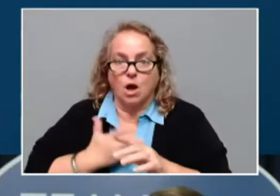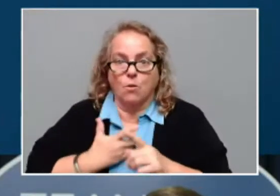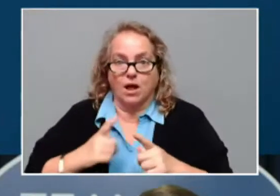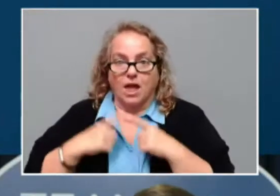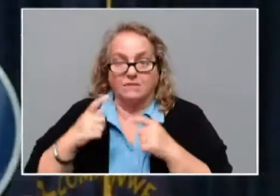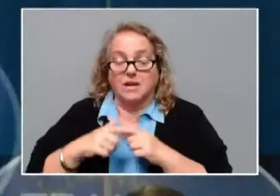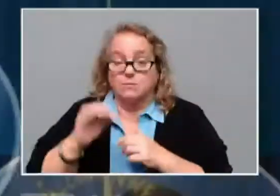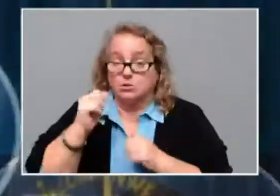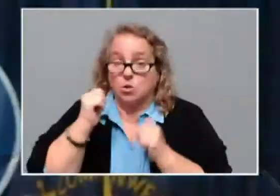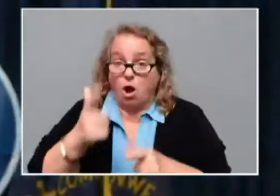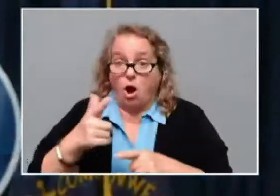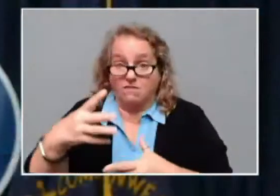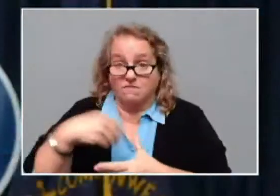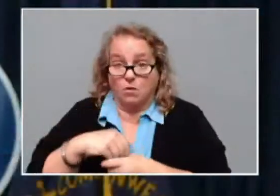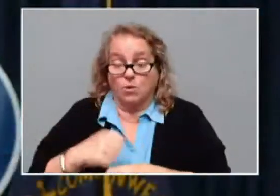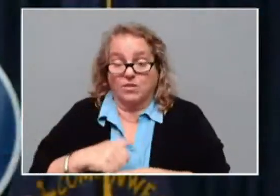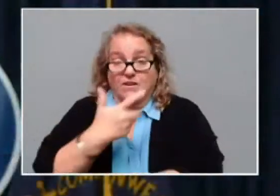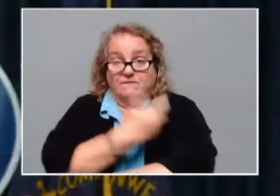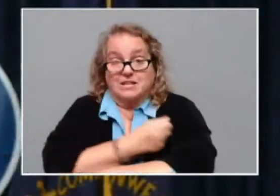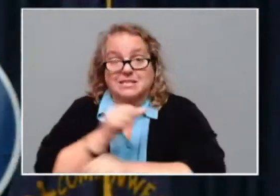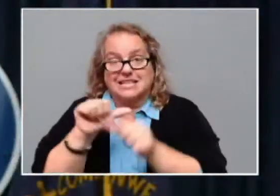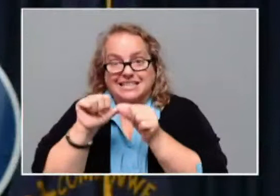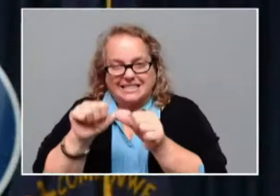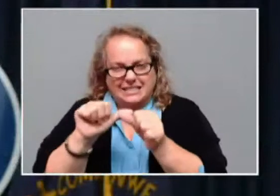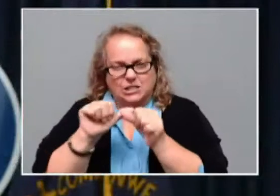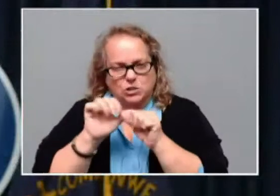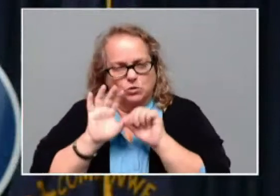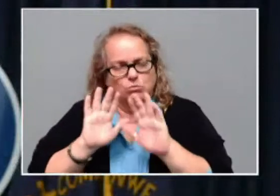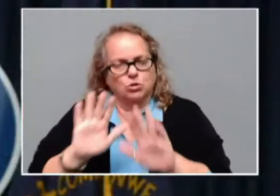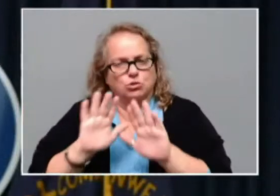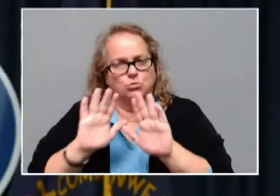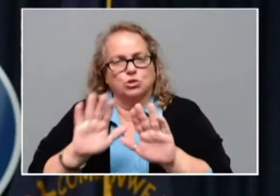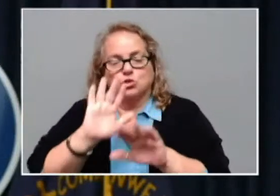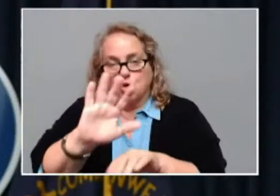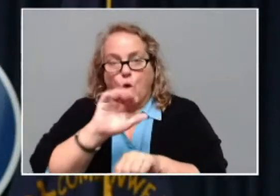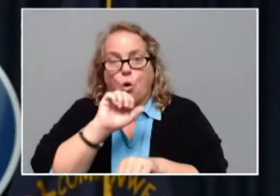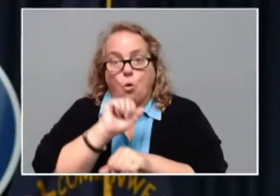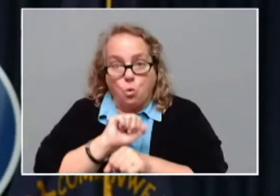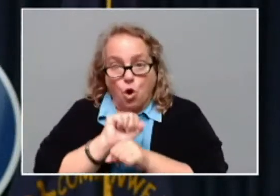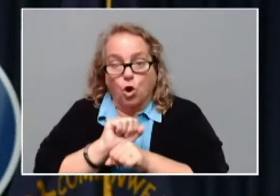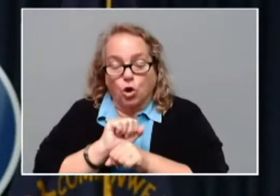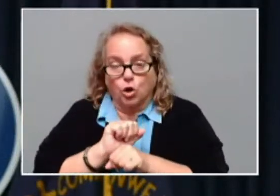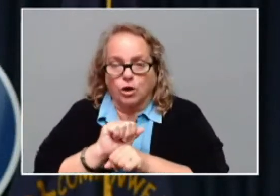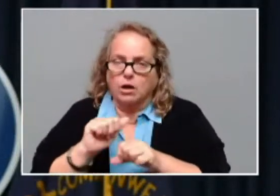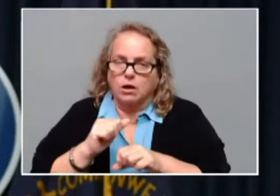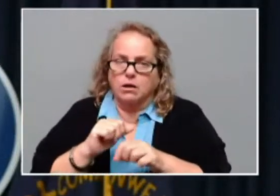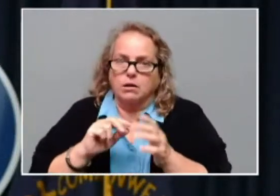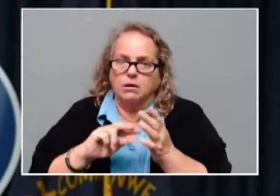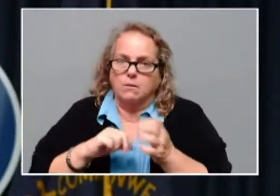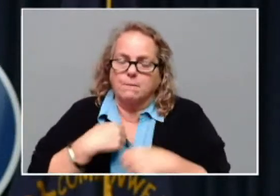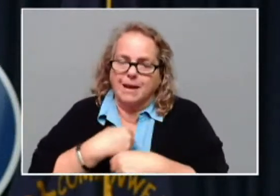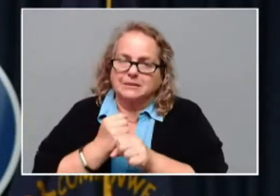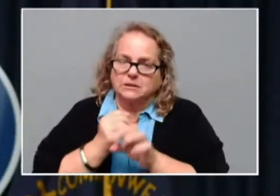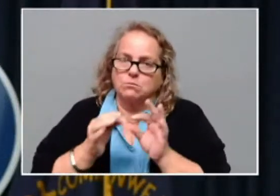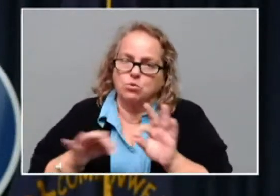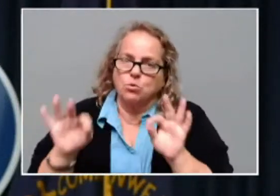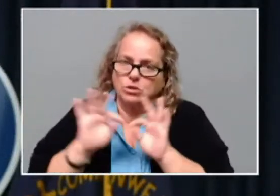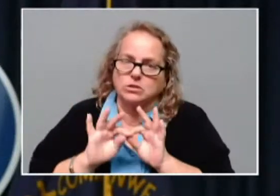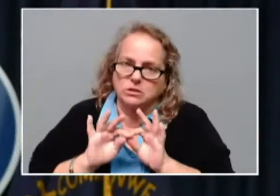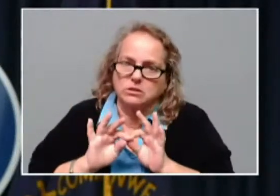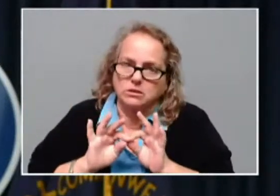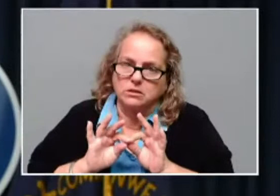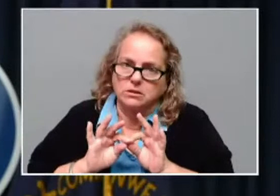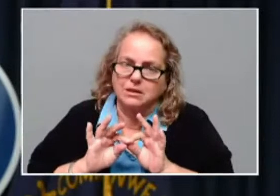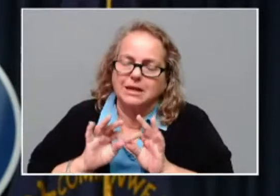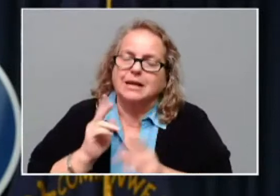vaccination efforts, keep going. Your work matters. You are really performing. We just got to keep it up. And on another